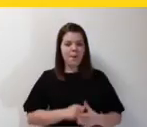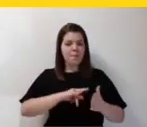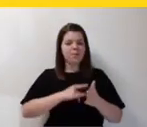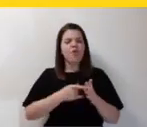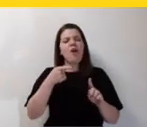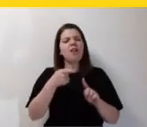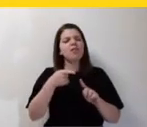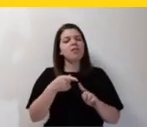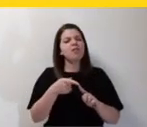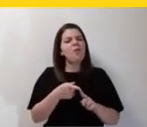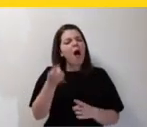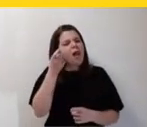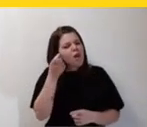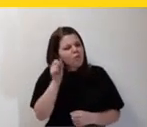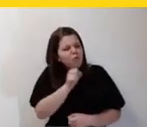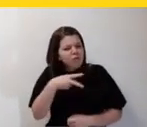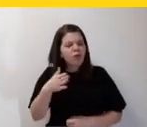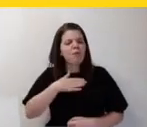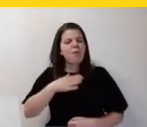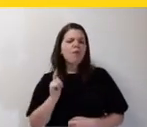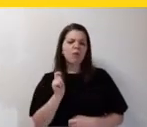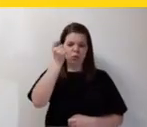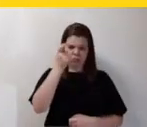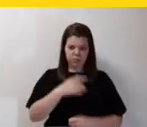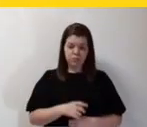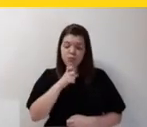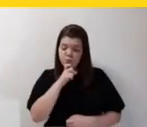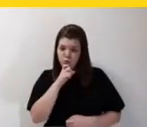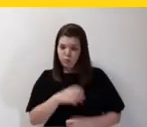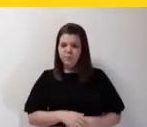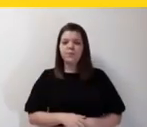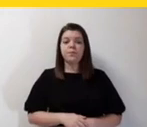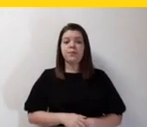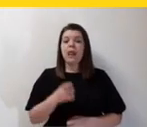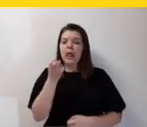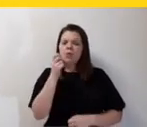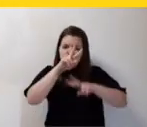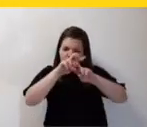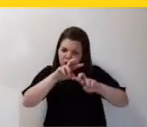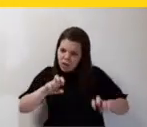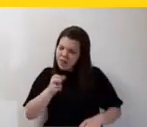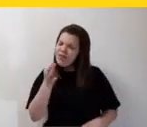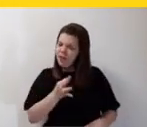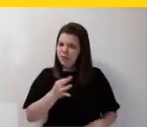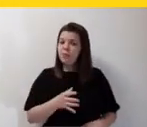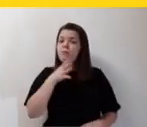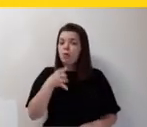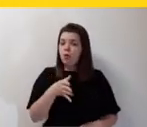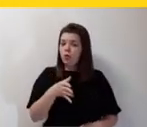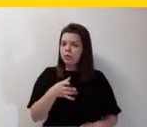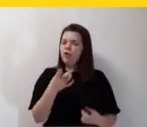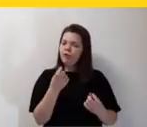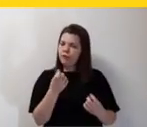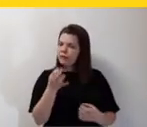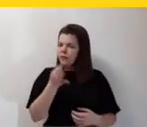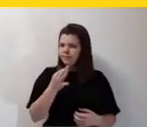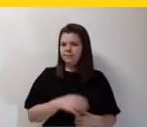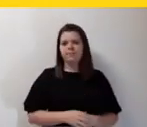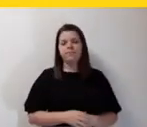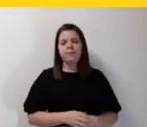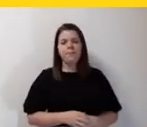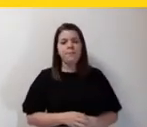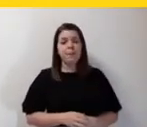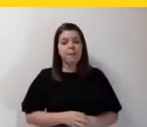In this presentation, we will try to bring the three methodologies closer to the classroom, allowing the students to create his or